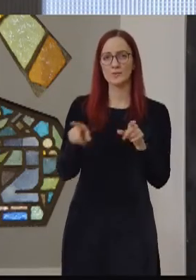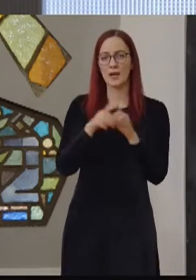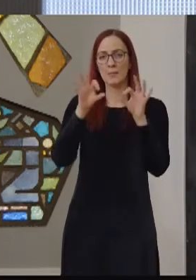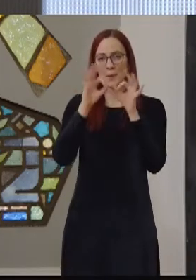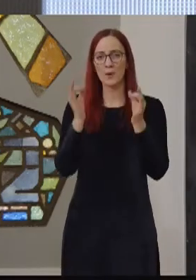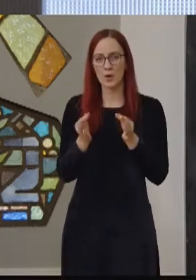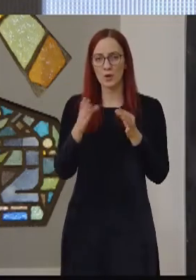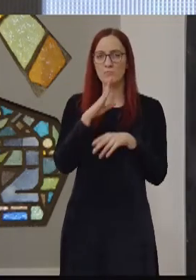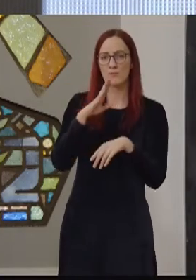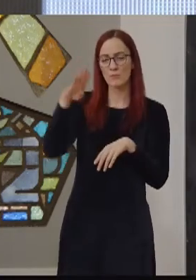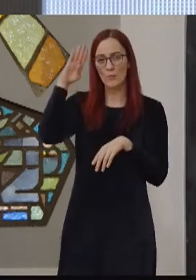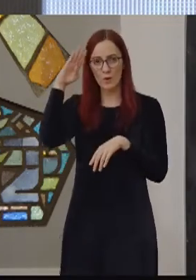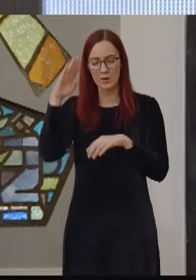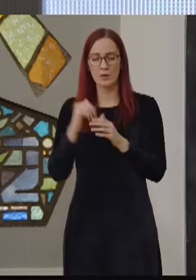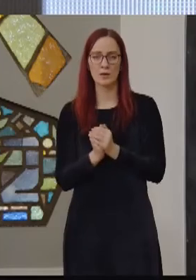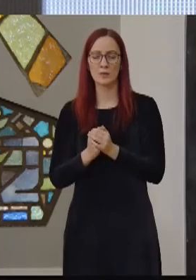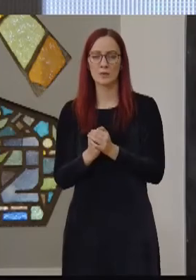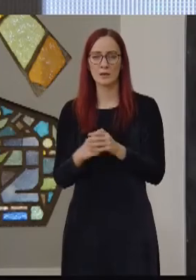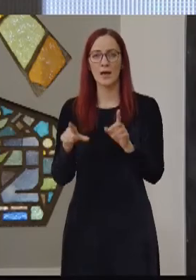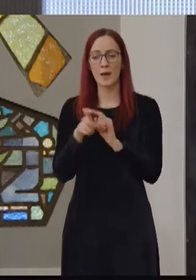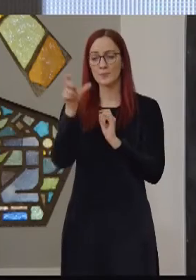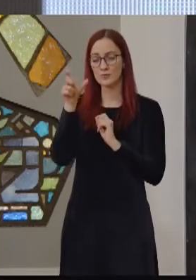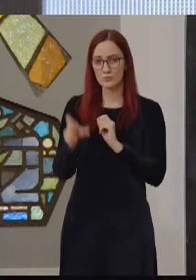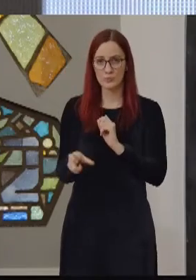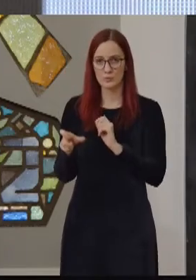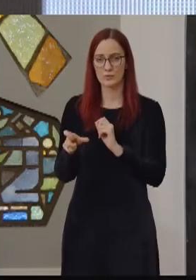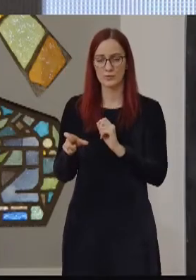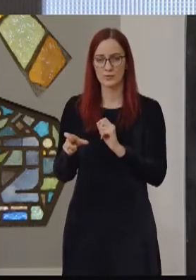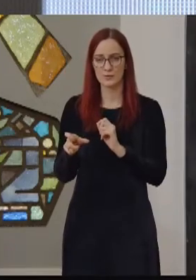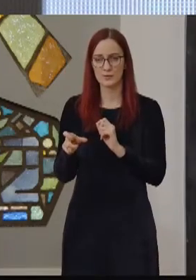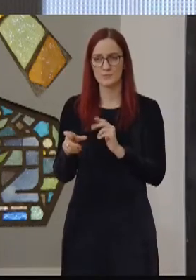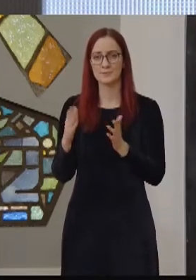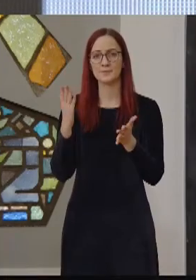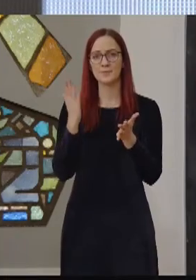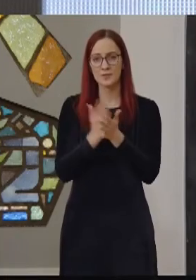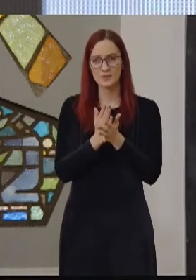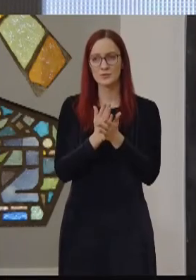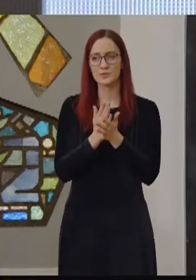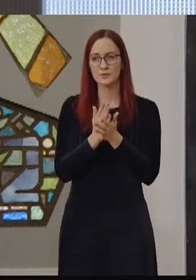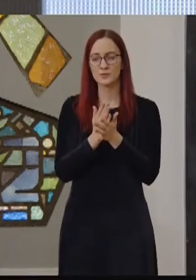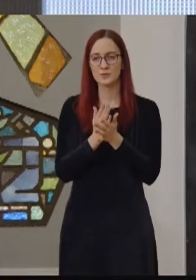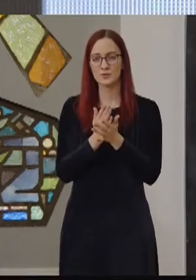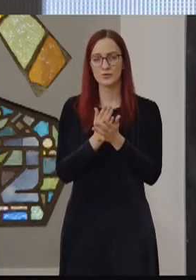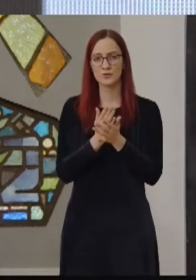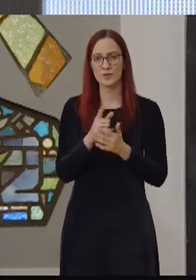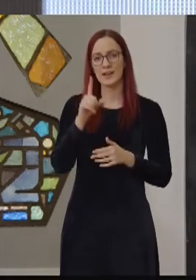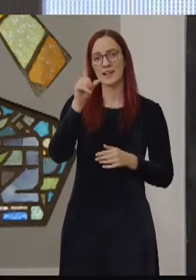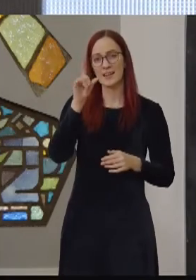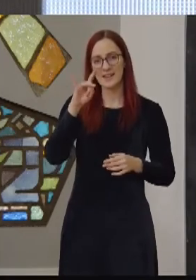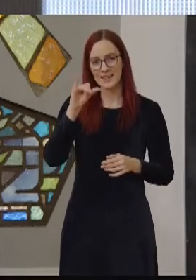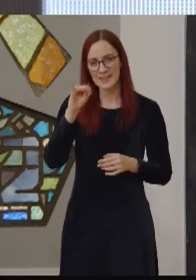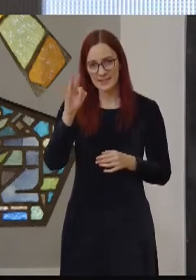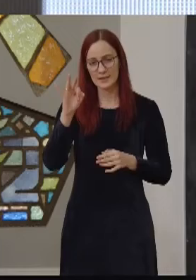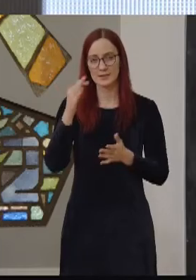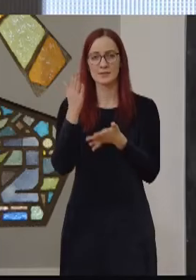a reality that, aside to biological sex, we have a person or